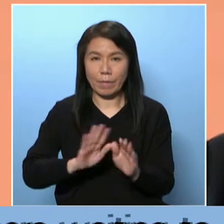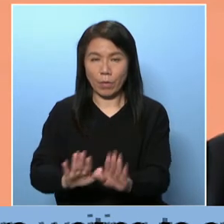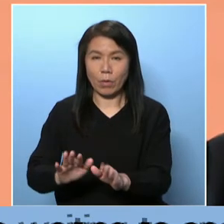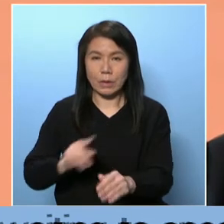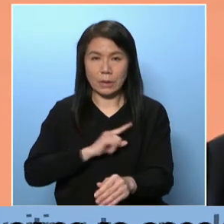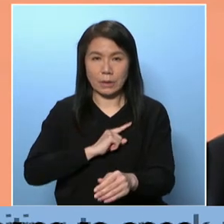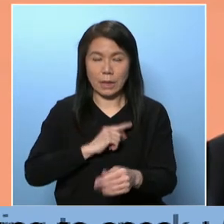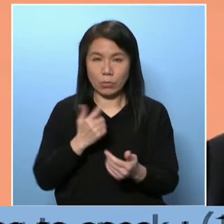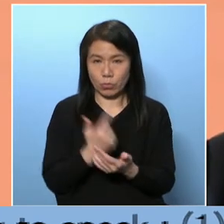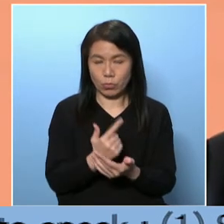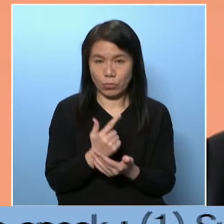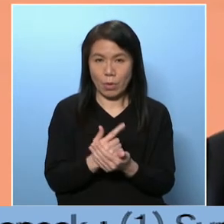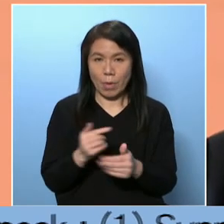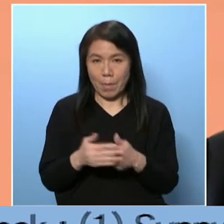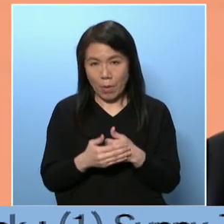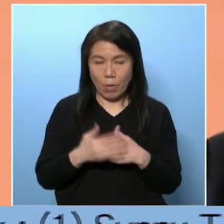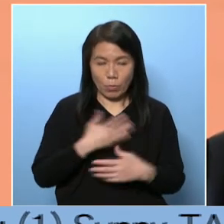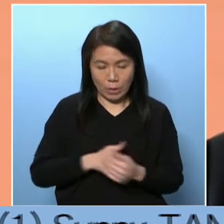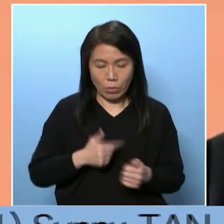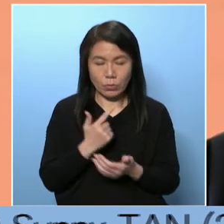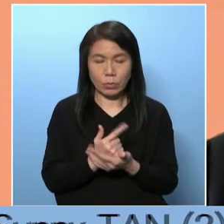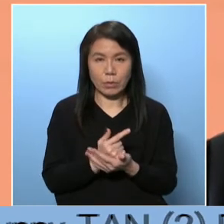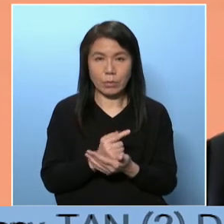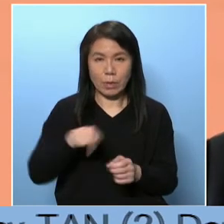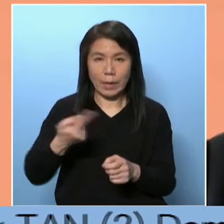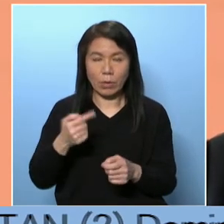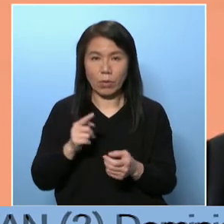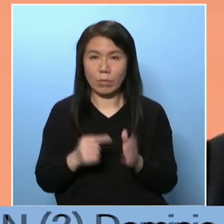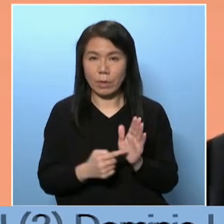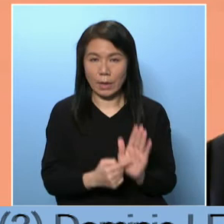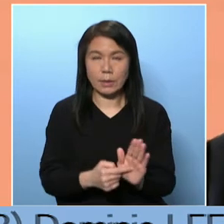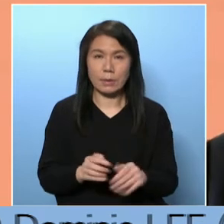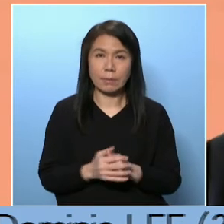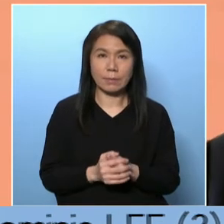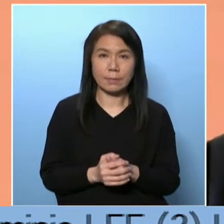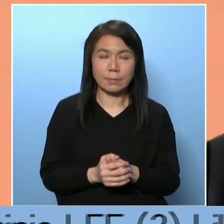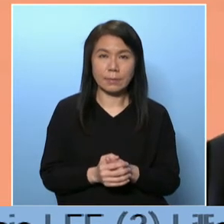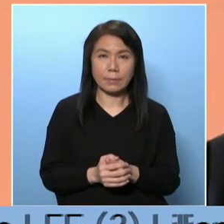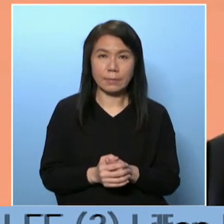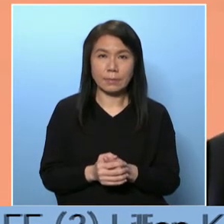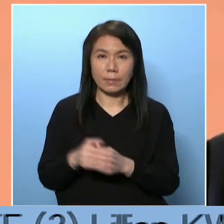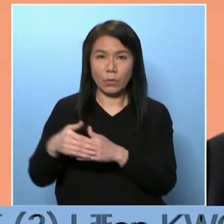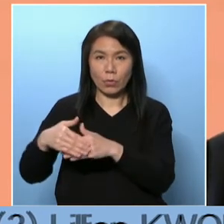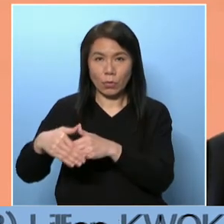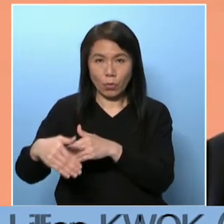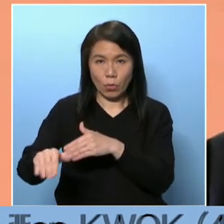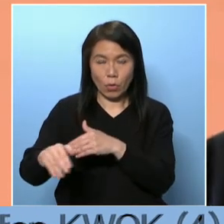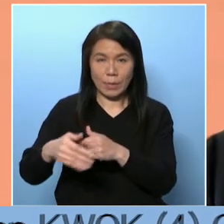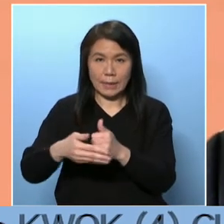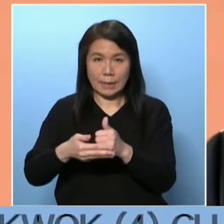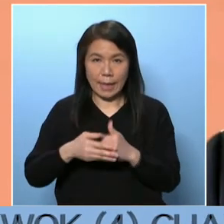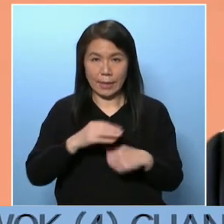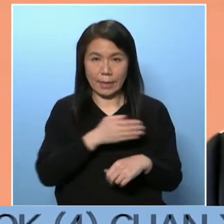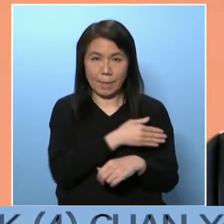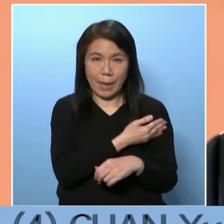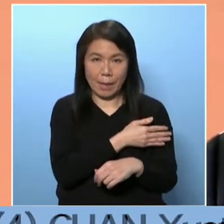pandemic, because the most important thing is to stay alive. We have to make sure that we are all safe. And another